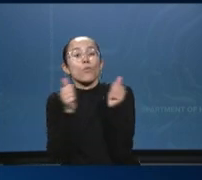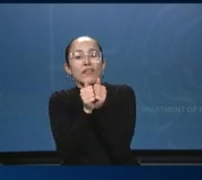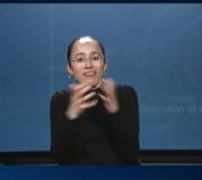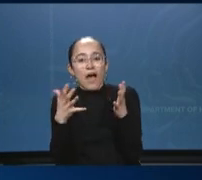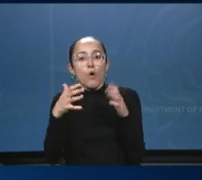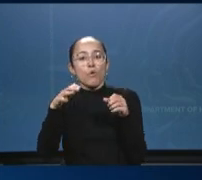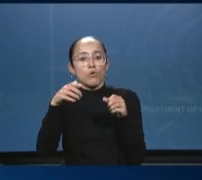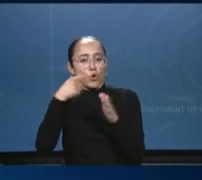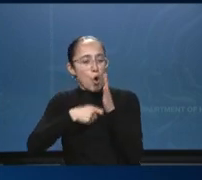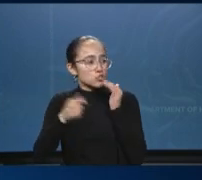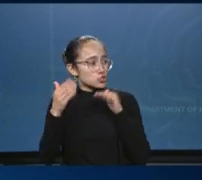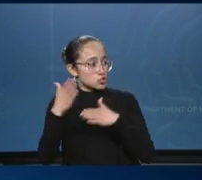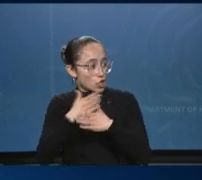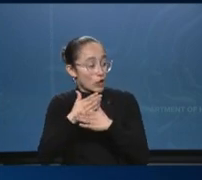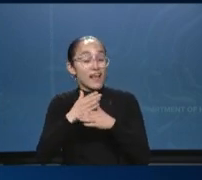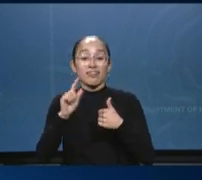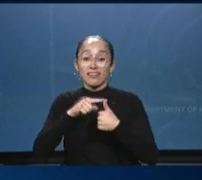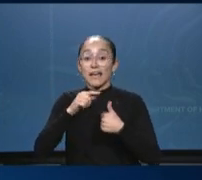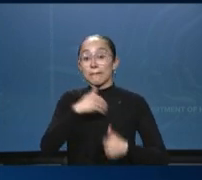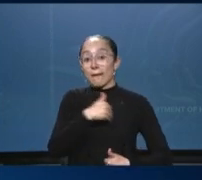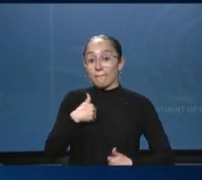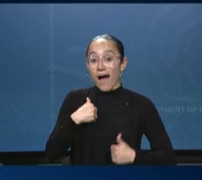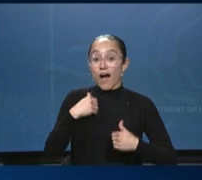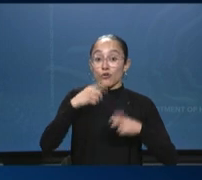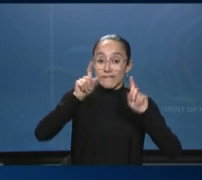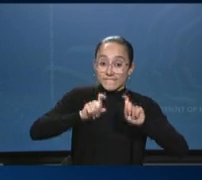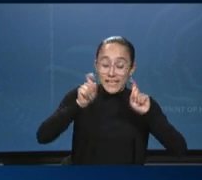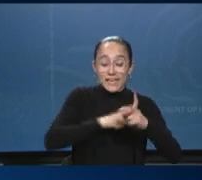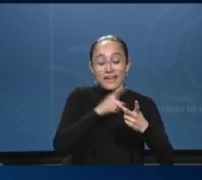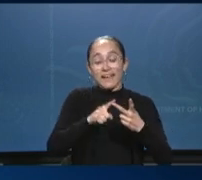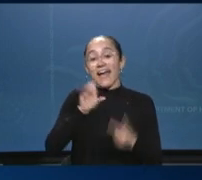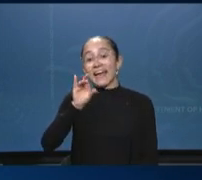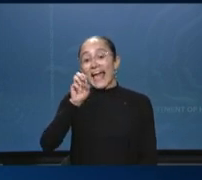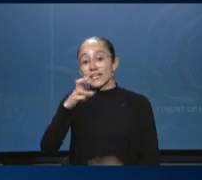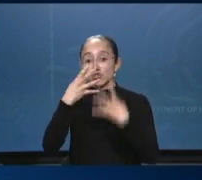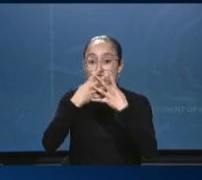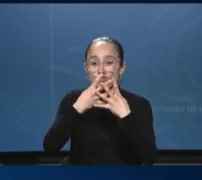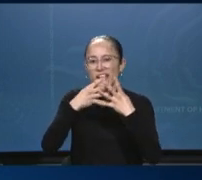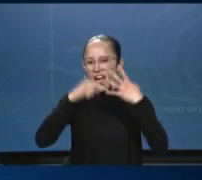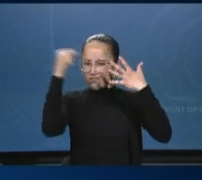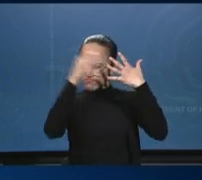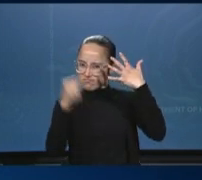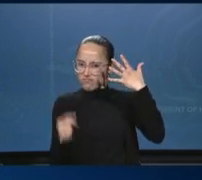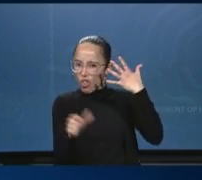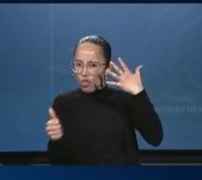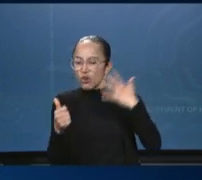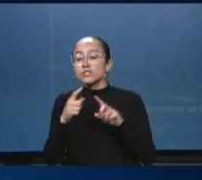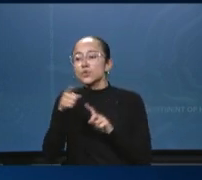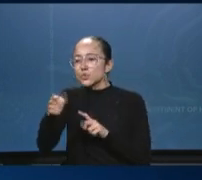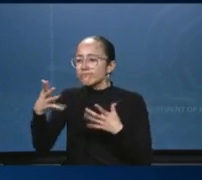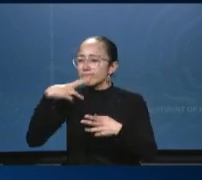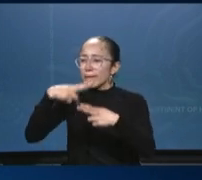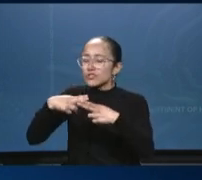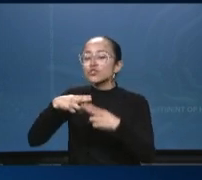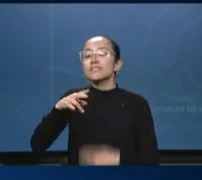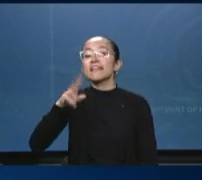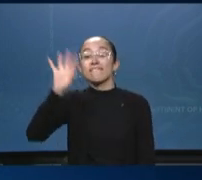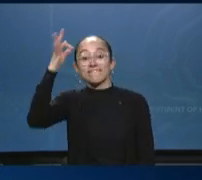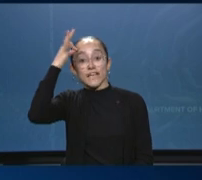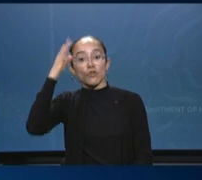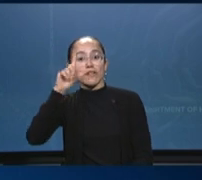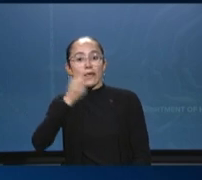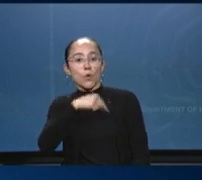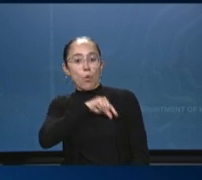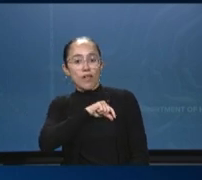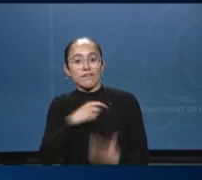cervical cancer screening, and so many more. As you mentioned, the federally qualified health centers,